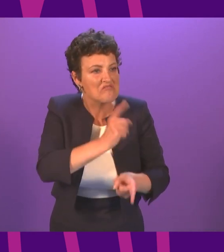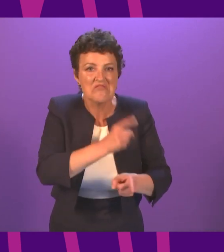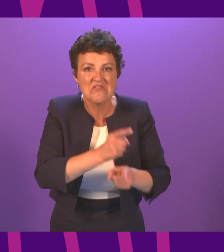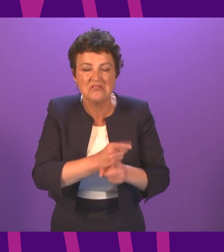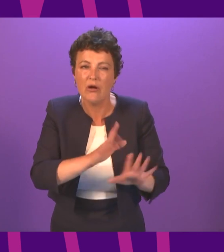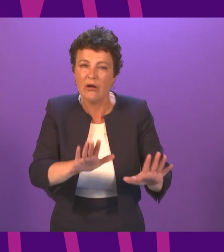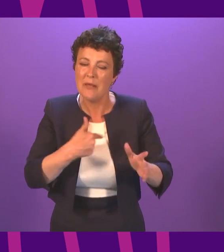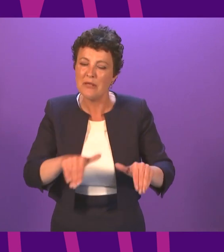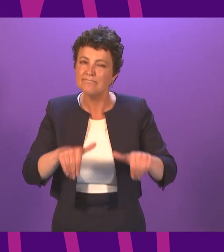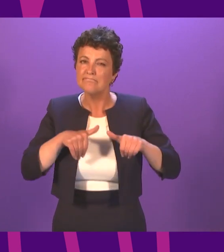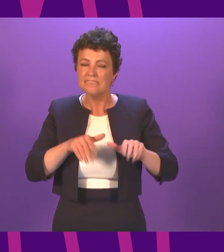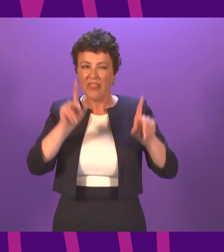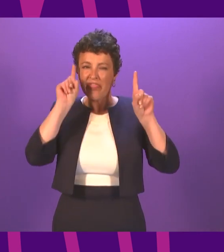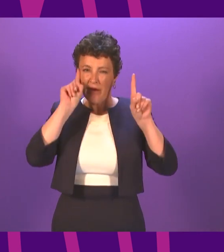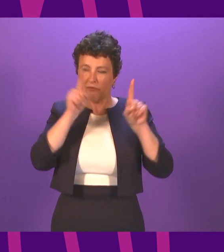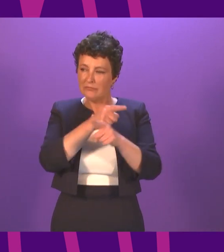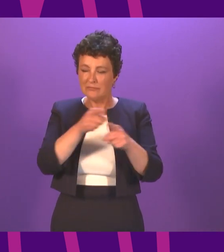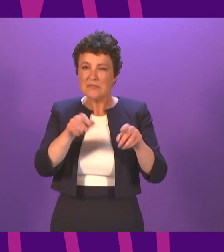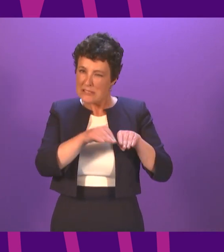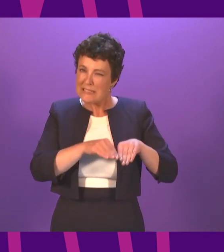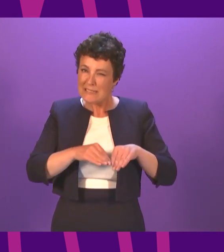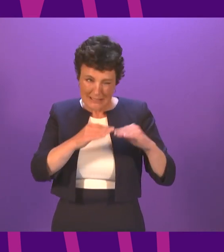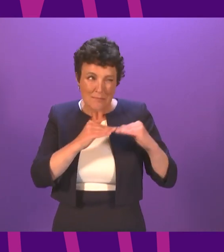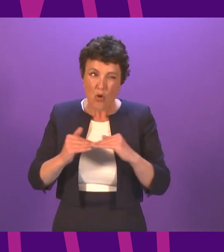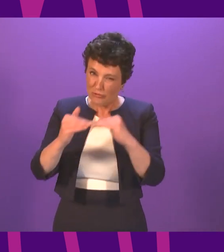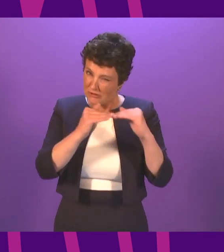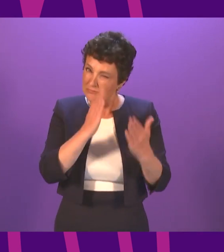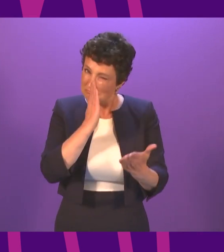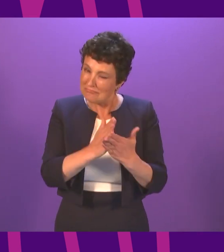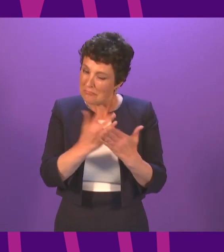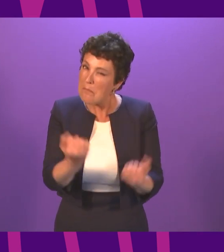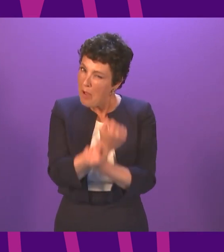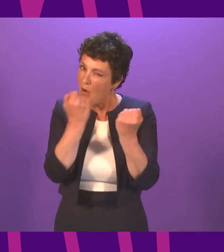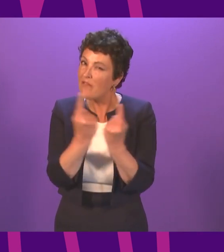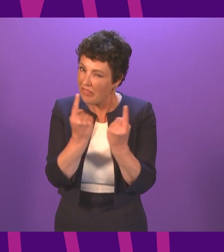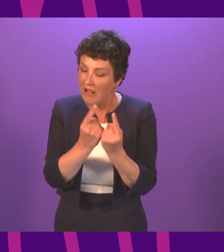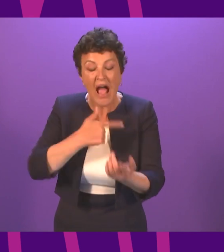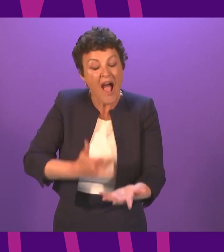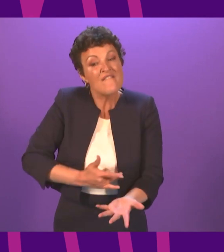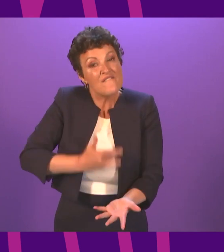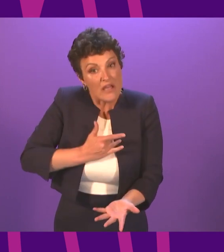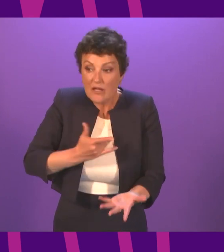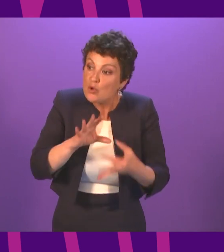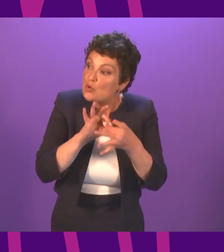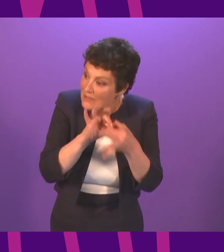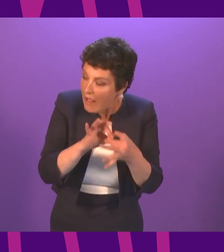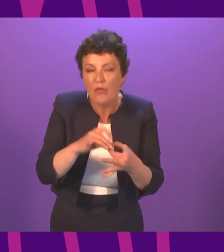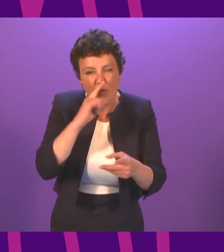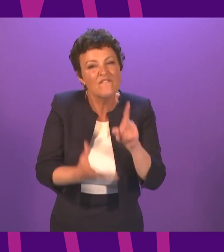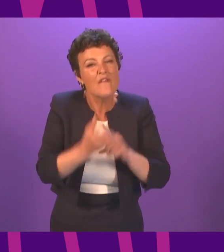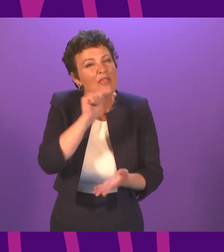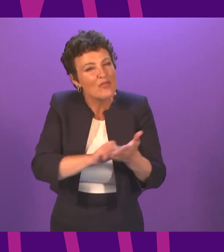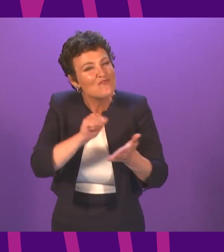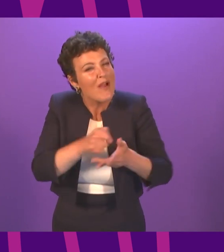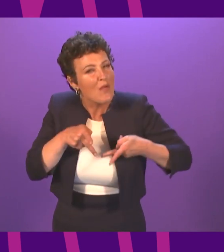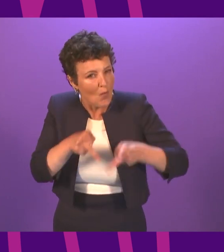democracy, I believe we can and will find the right path, and we will do so together and at the right time. So